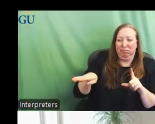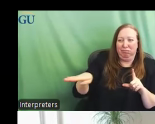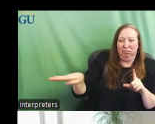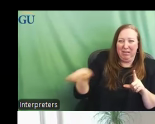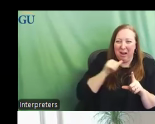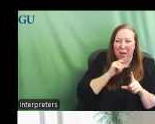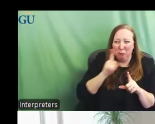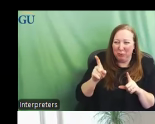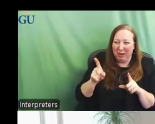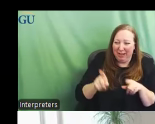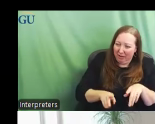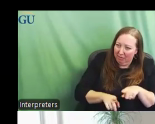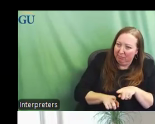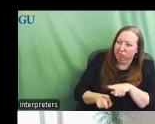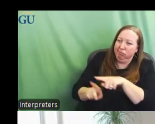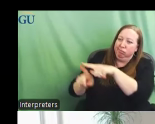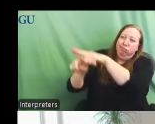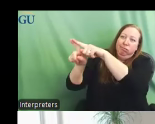milestones that we would expect for their age.